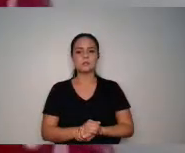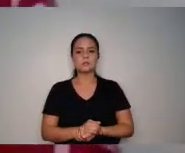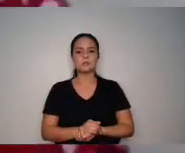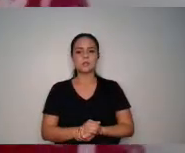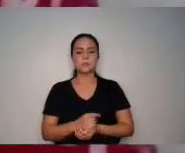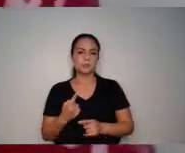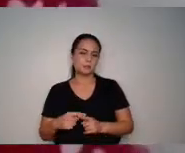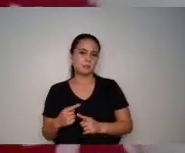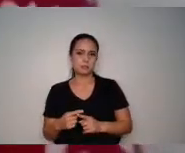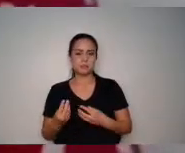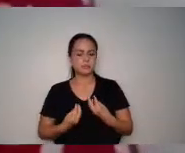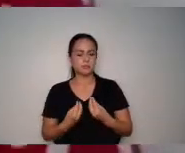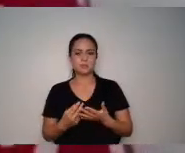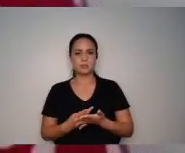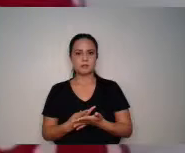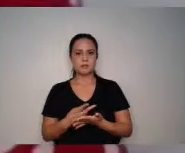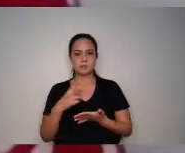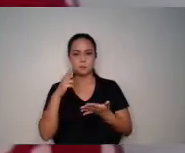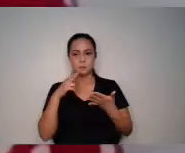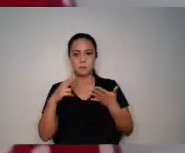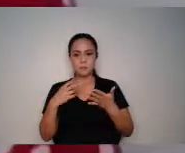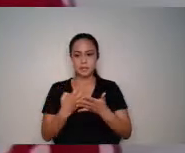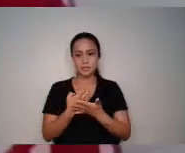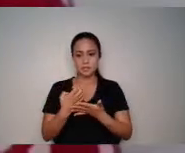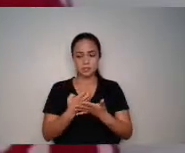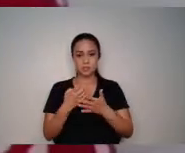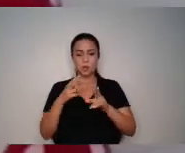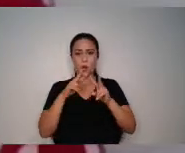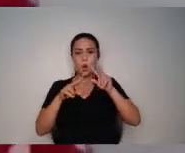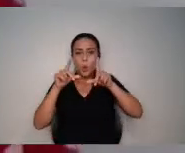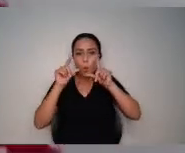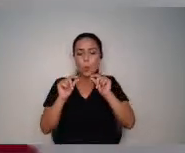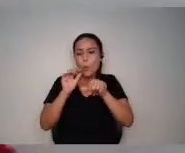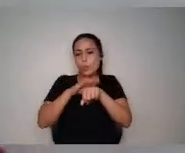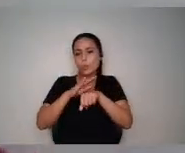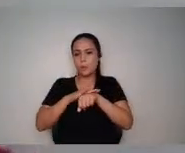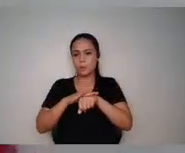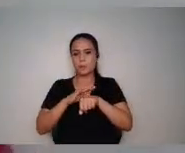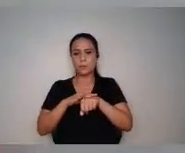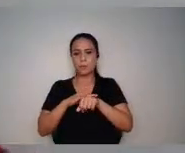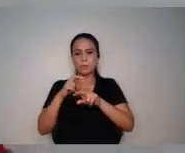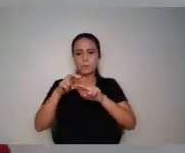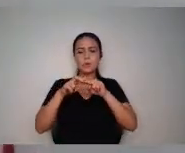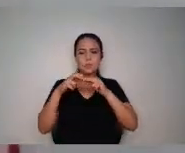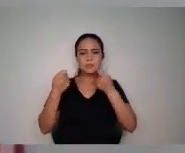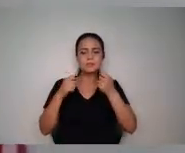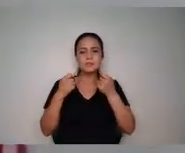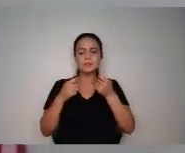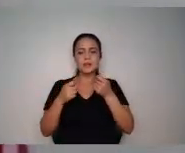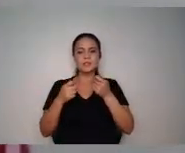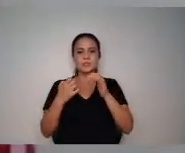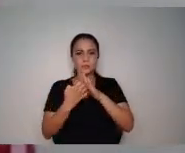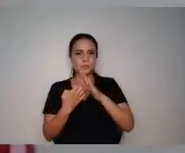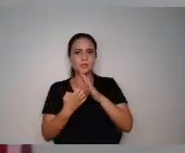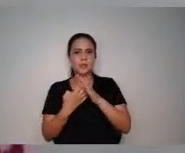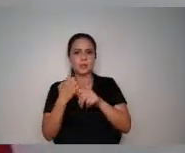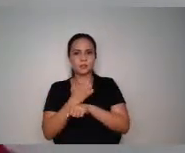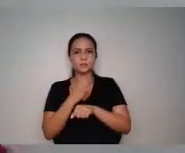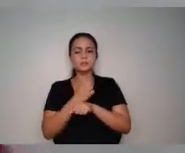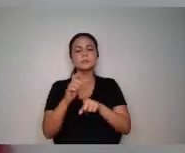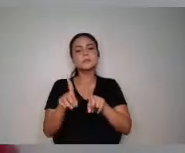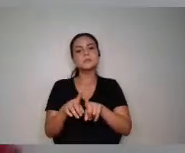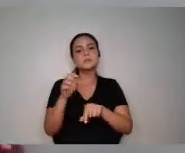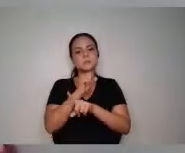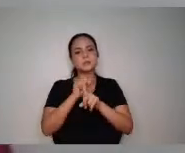prejudicious, because companies, they only consider short-term periods. So that's why the